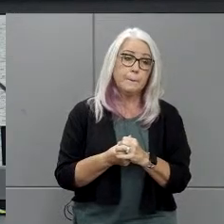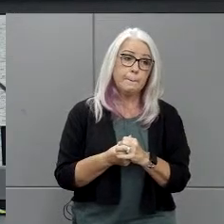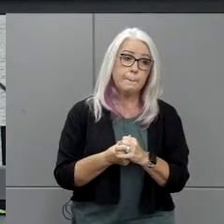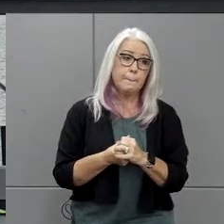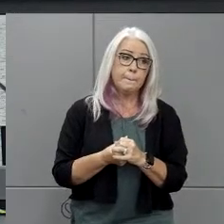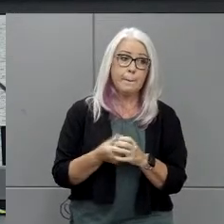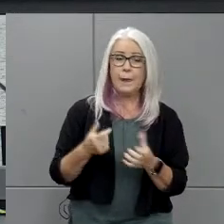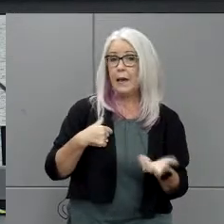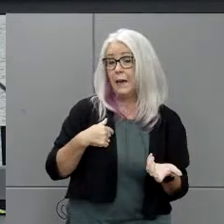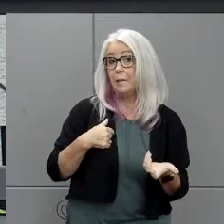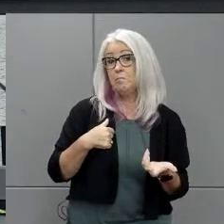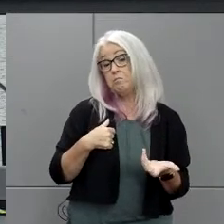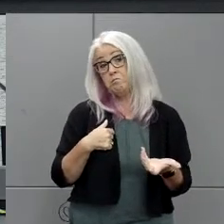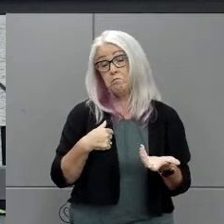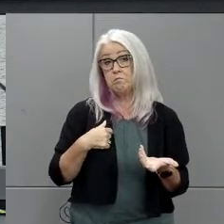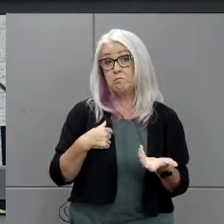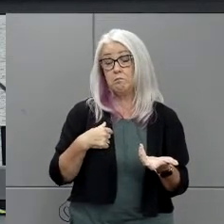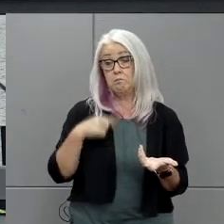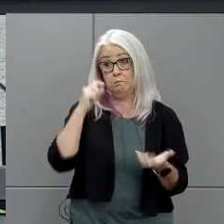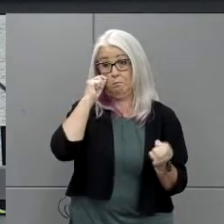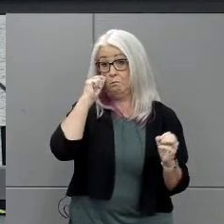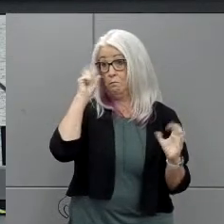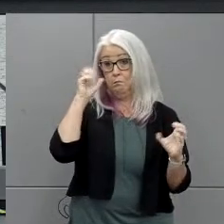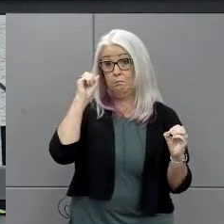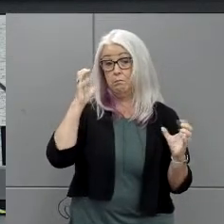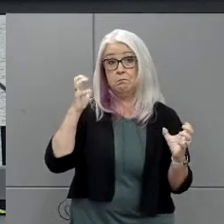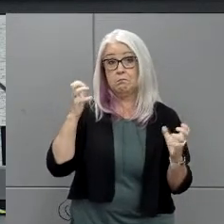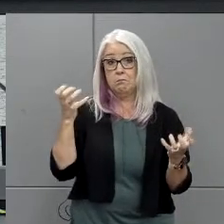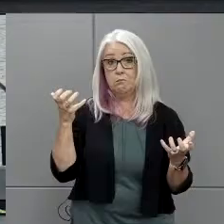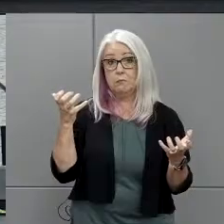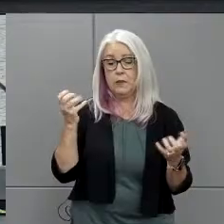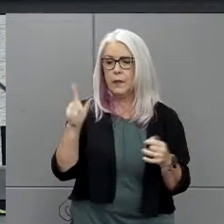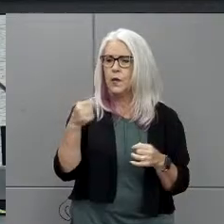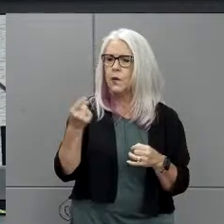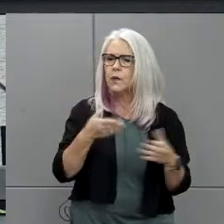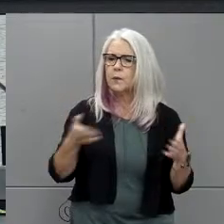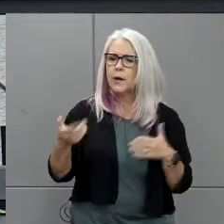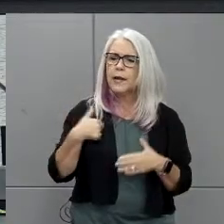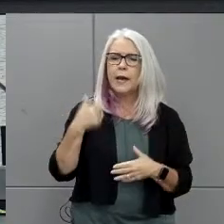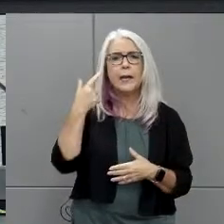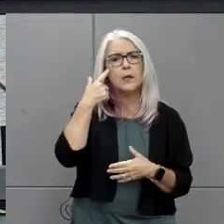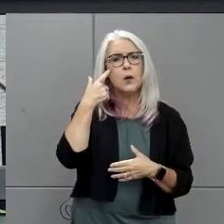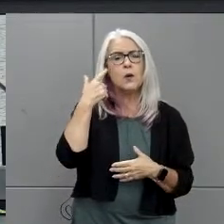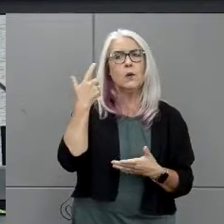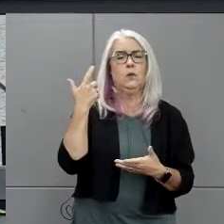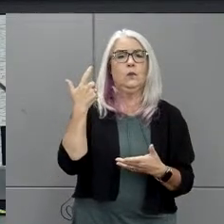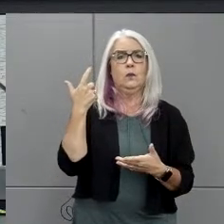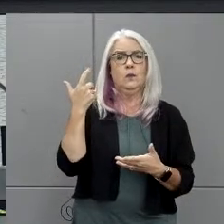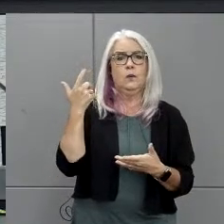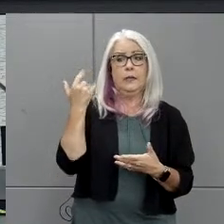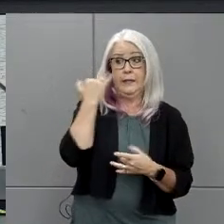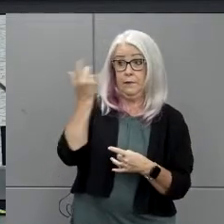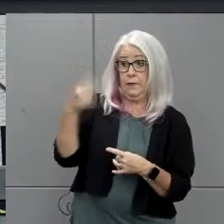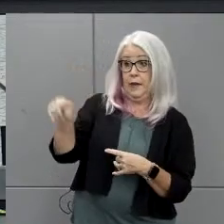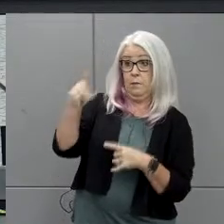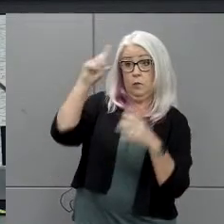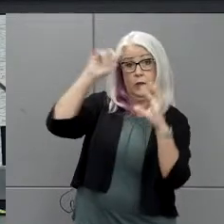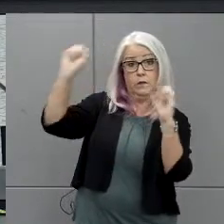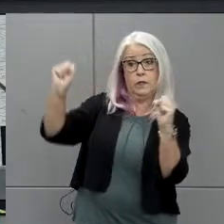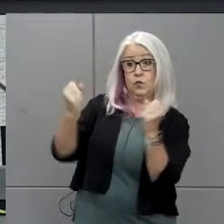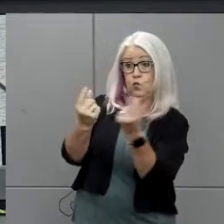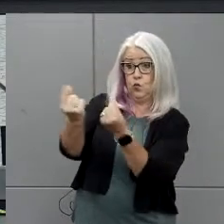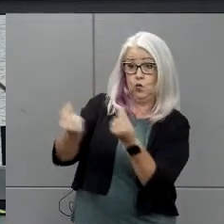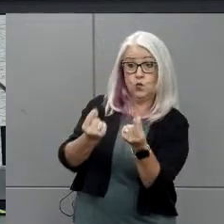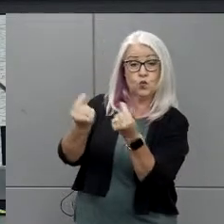I'm just really surprised, because the only way that I know that you can figure out whether somebody's doing the job or not is